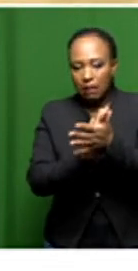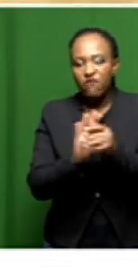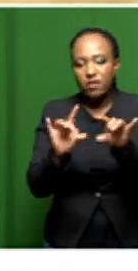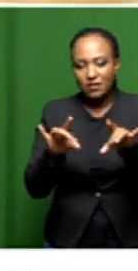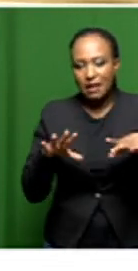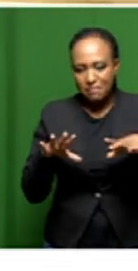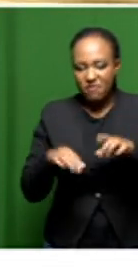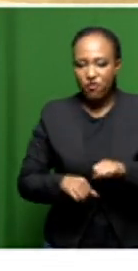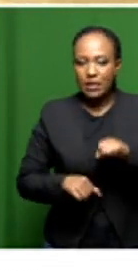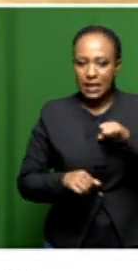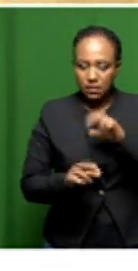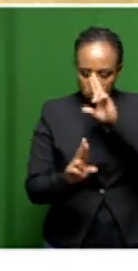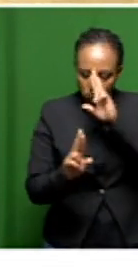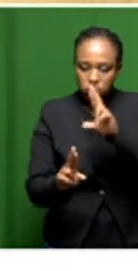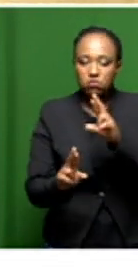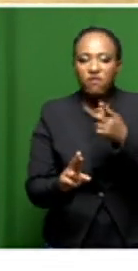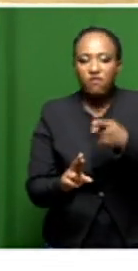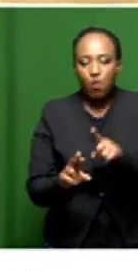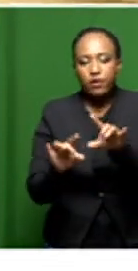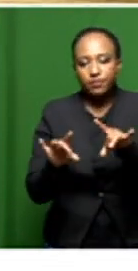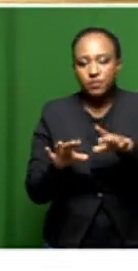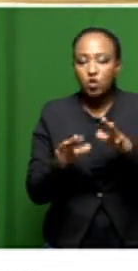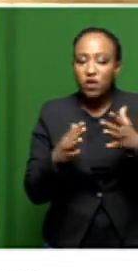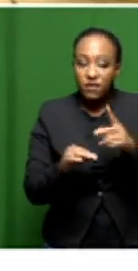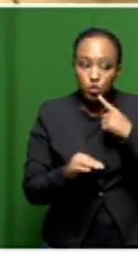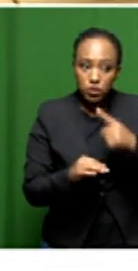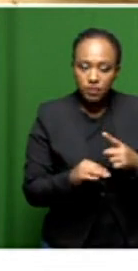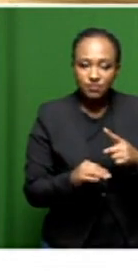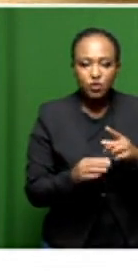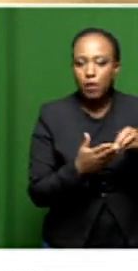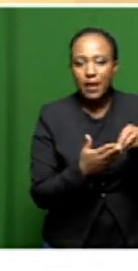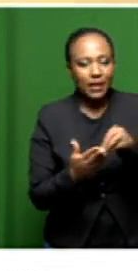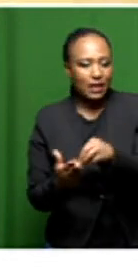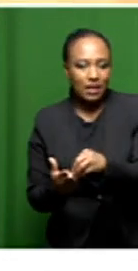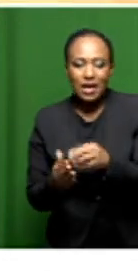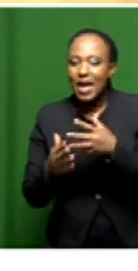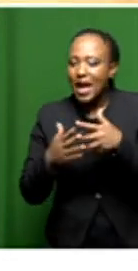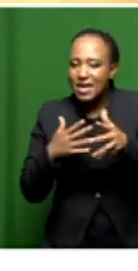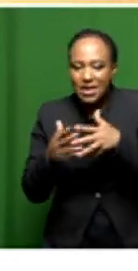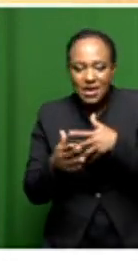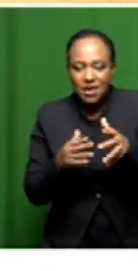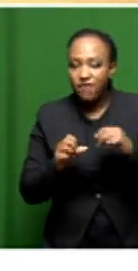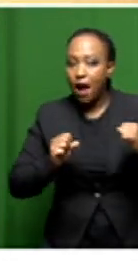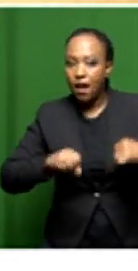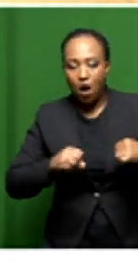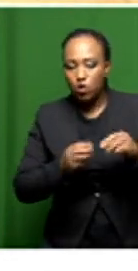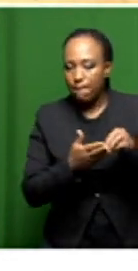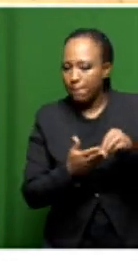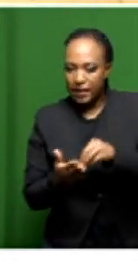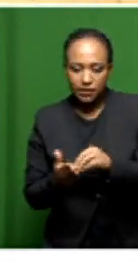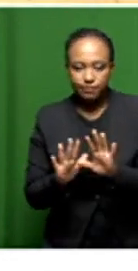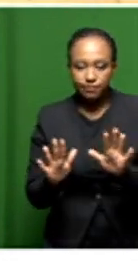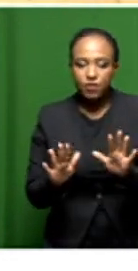exams. So we are saying to them, don't bring anything into the exam room that is not allowed. Don't compromise the